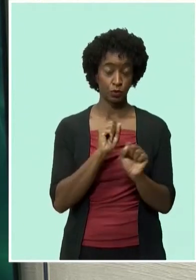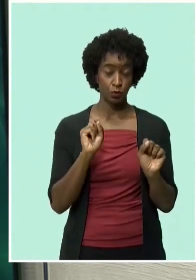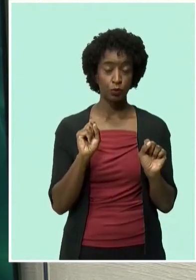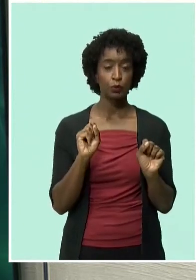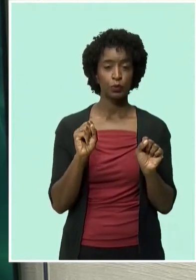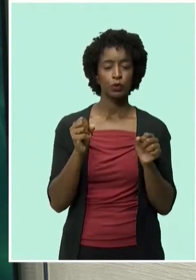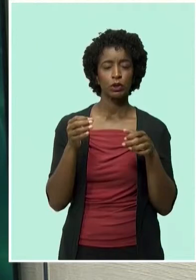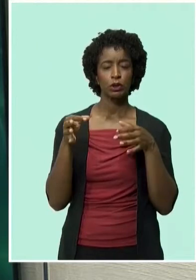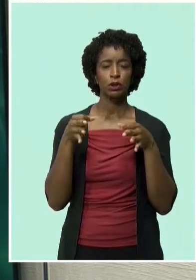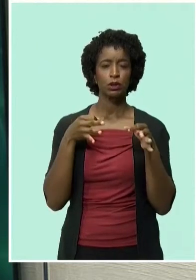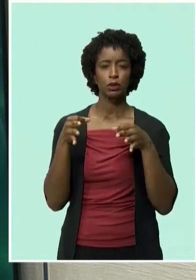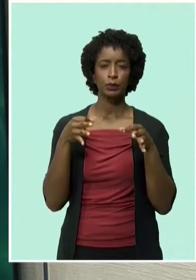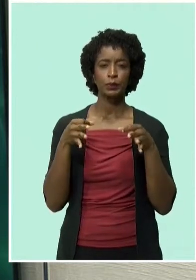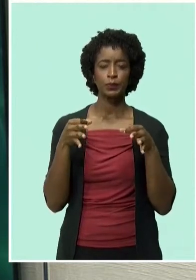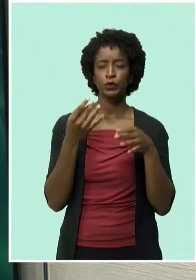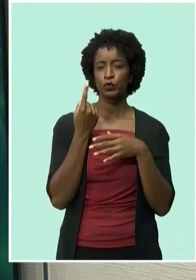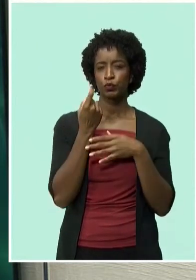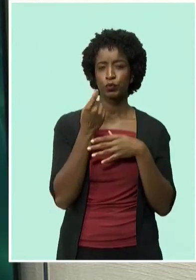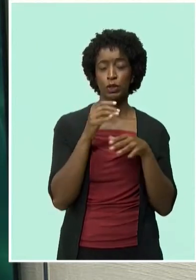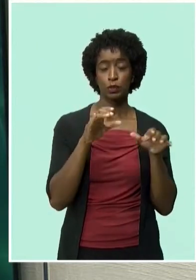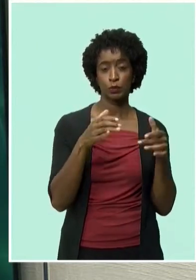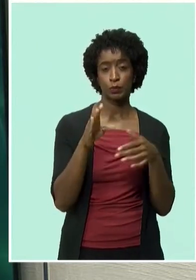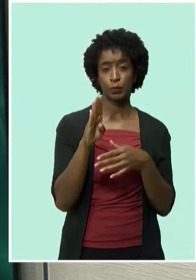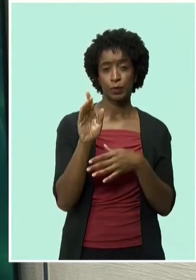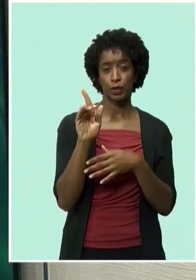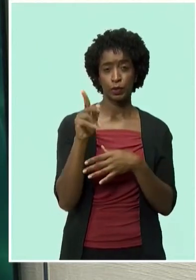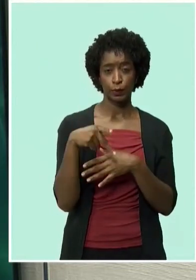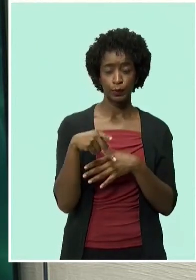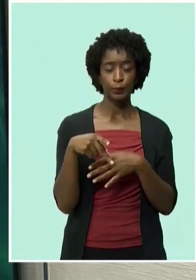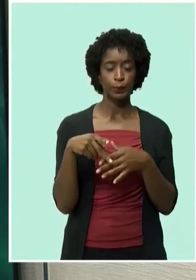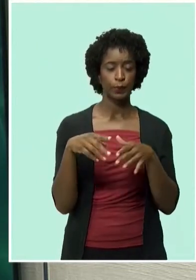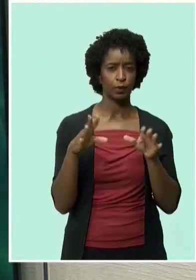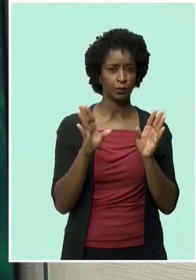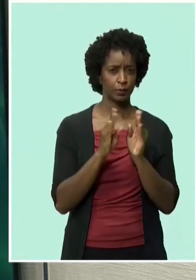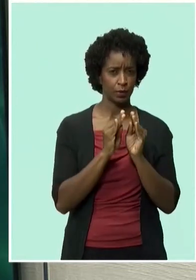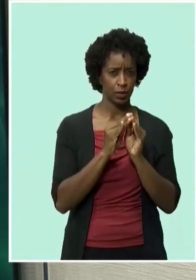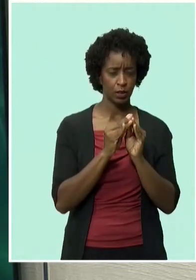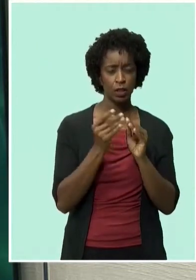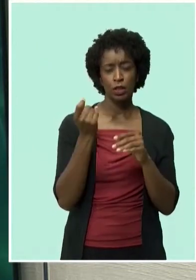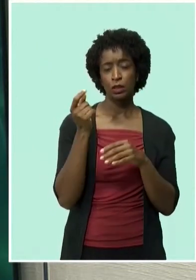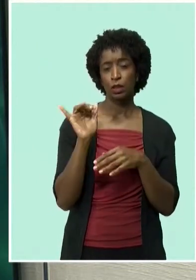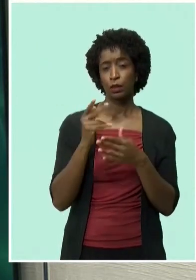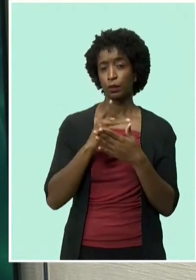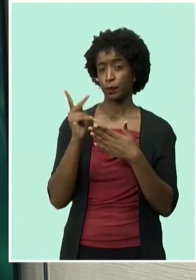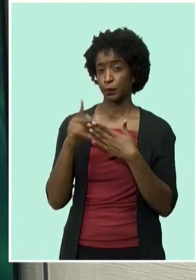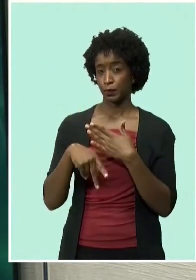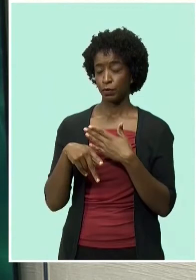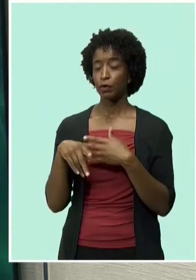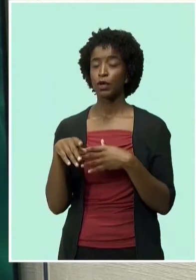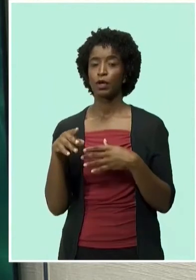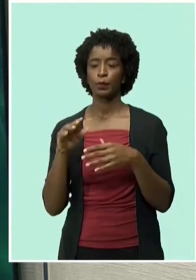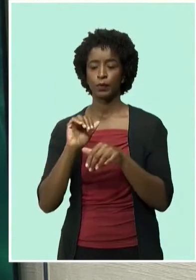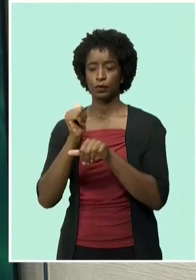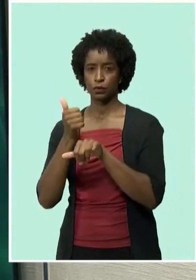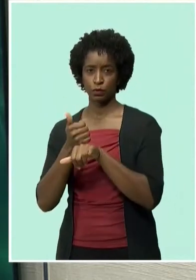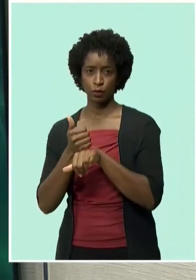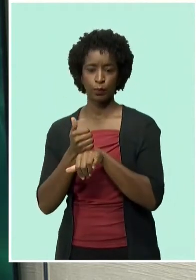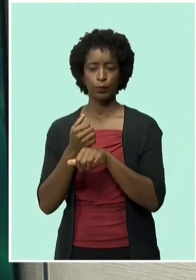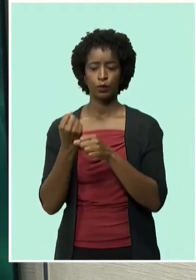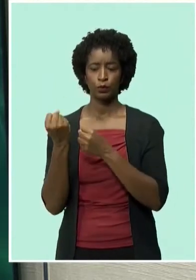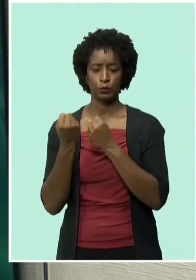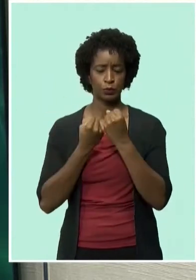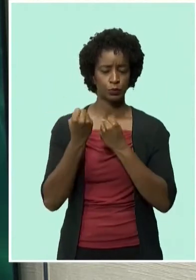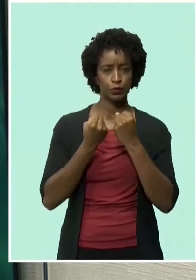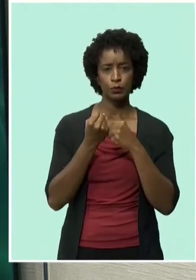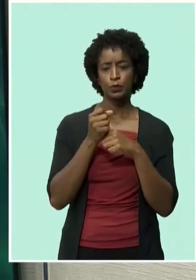Labour Party. He told the gathering an exchange program in shade houses has been started between Guyana and Barbados. It is part of